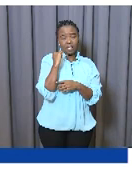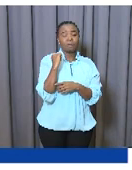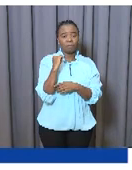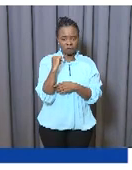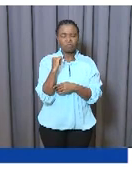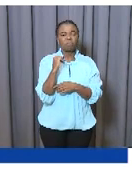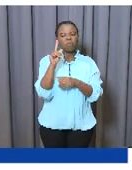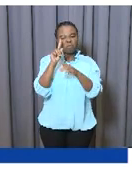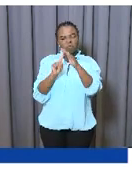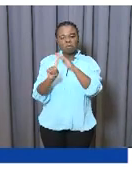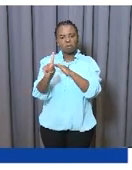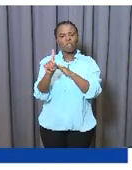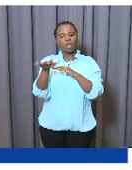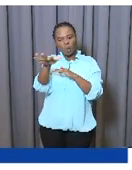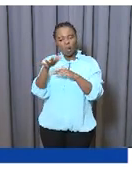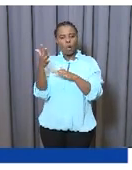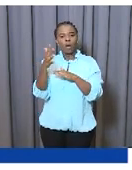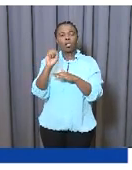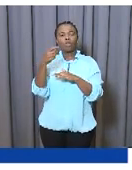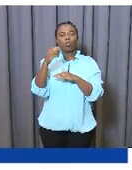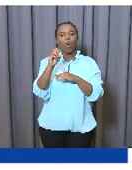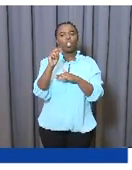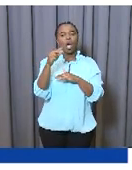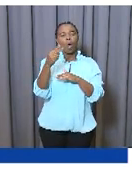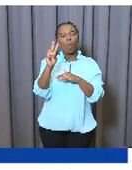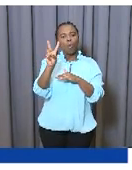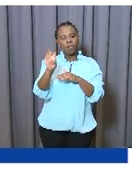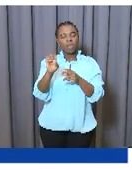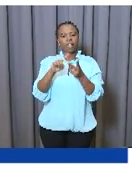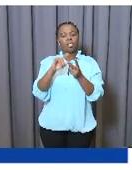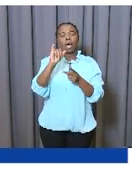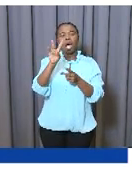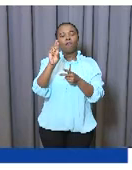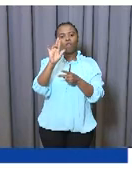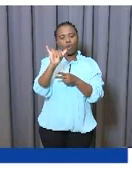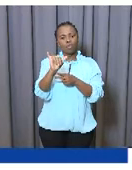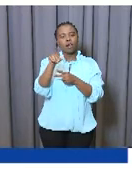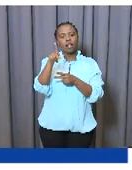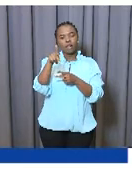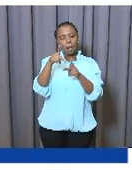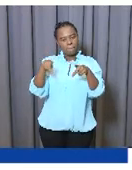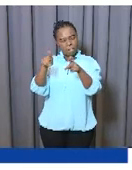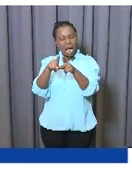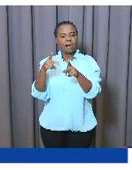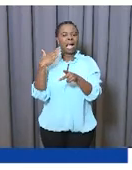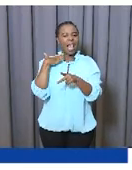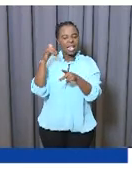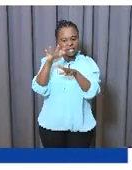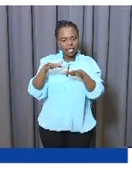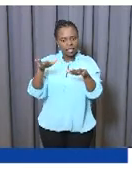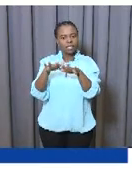to areas like Soshanguve, Ivory Park, areas like Alexandra. We